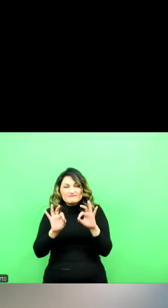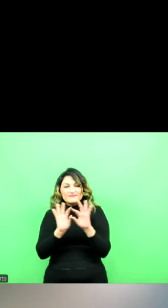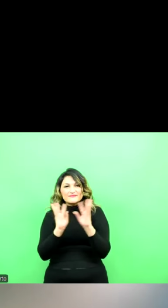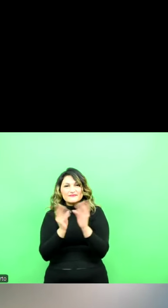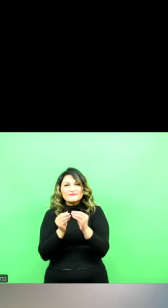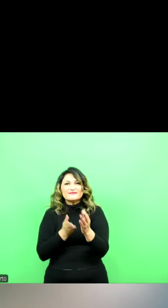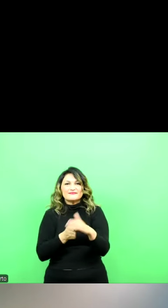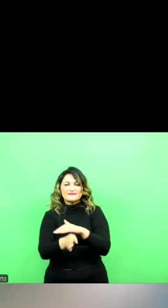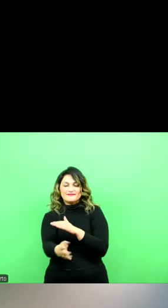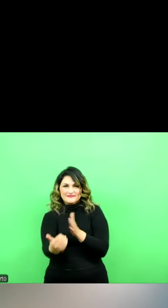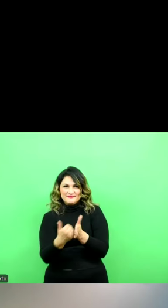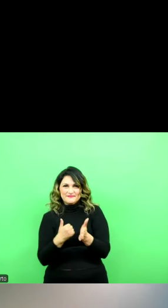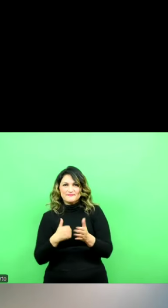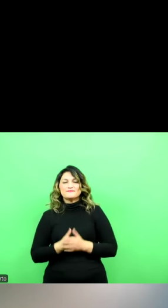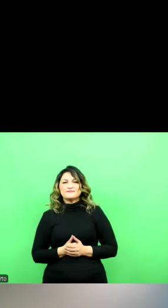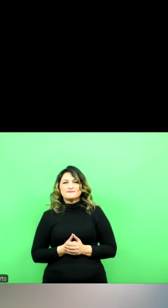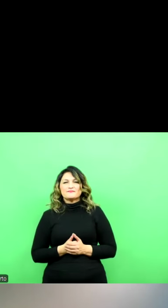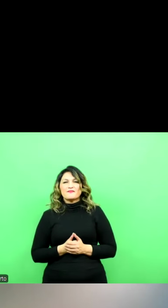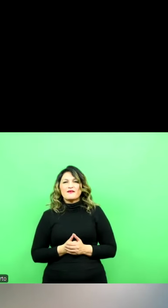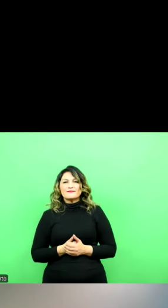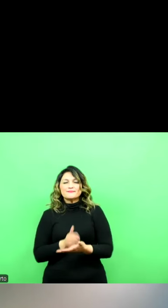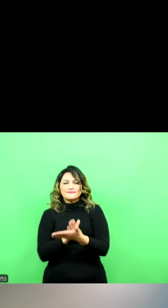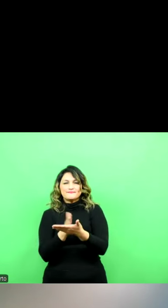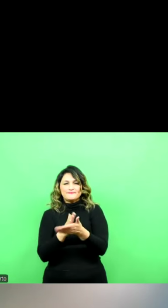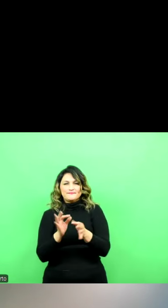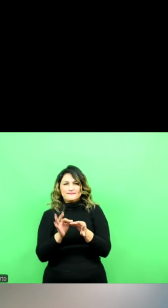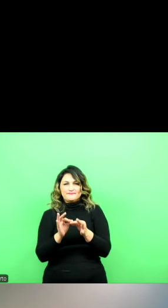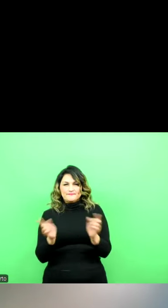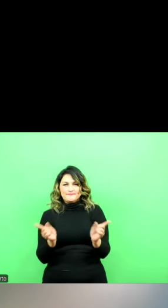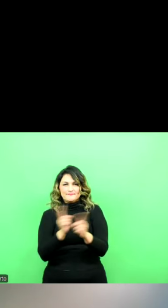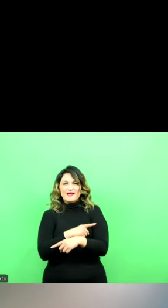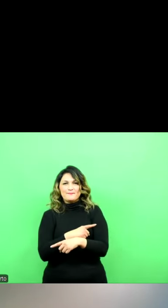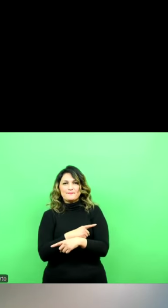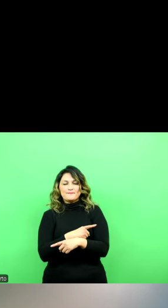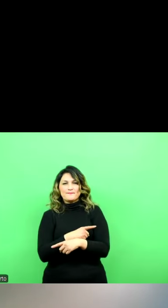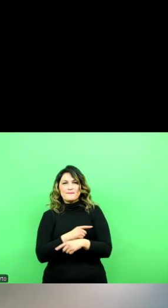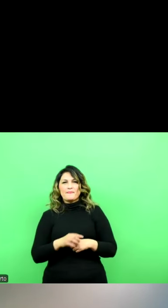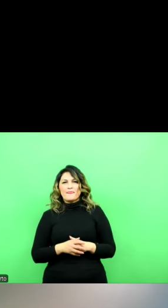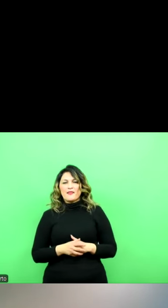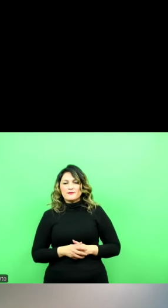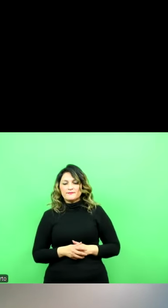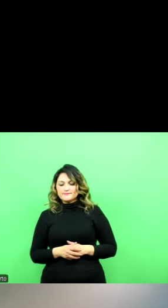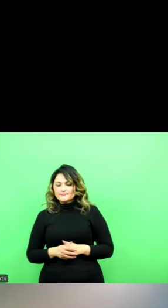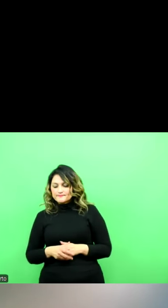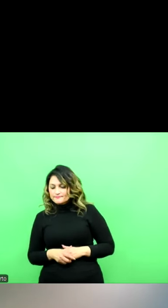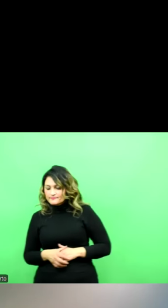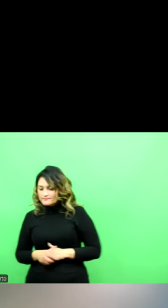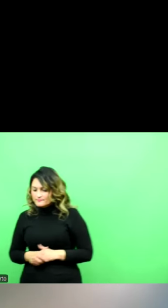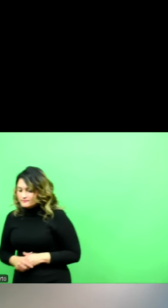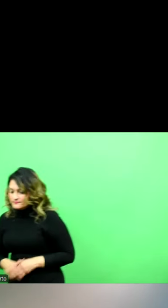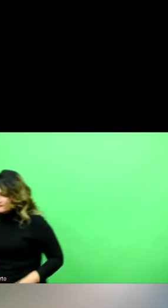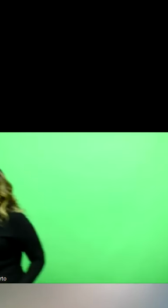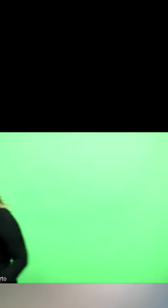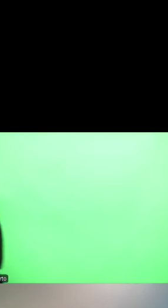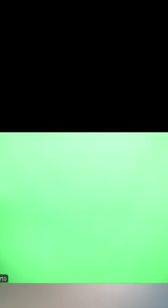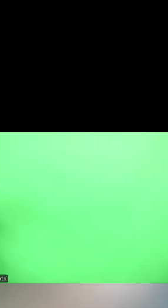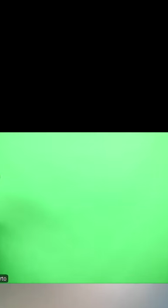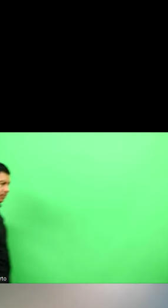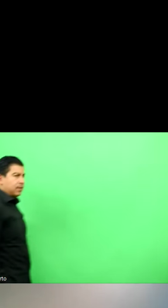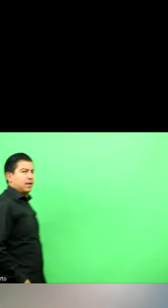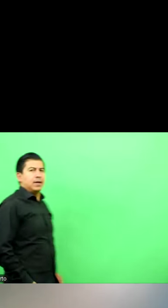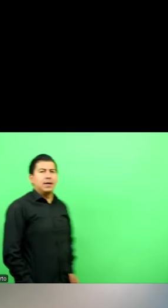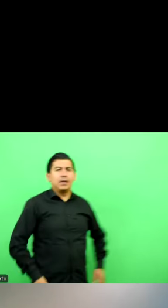clear, visible signage. Conclusions from this. We still have a long way to go, but the important thing is that we've